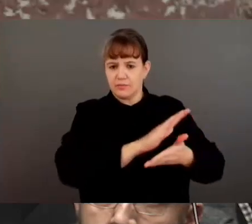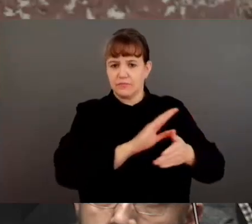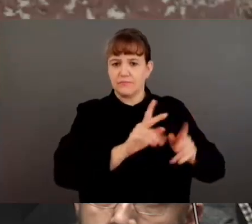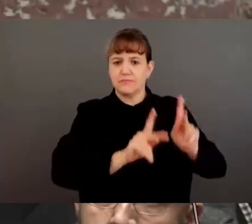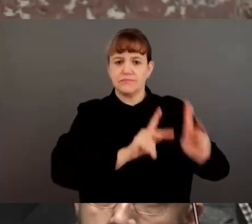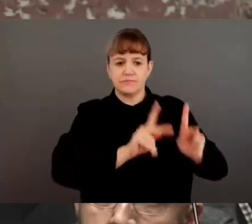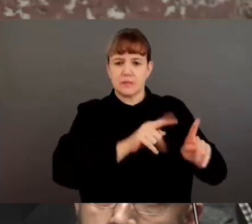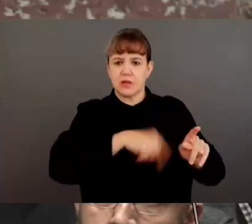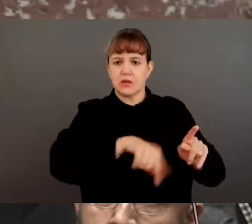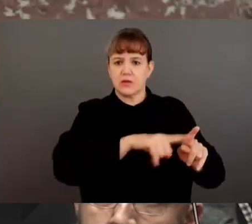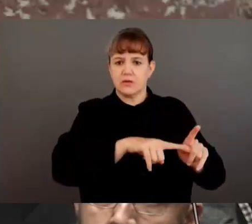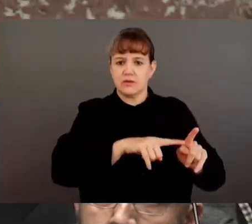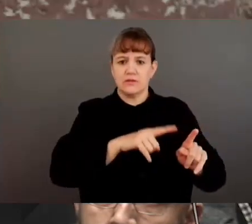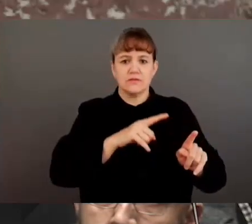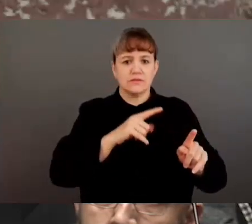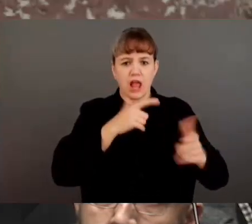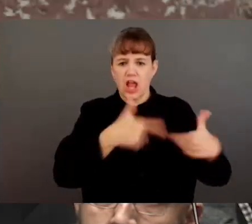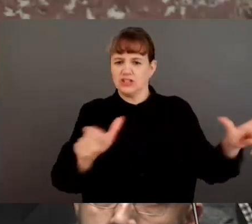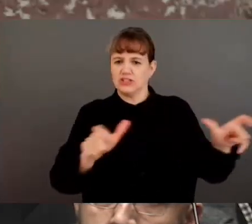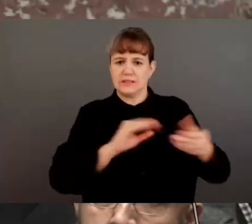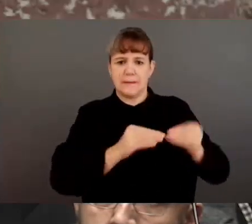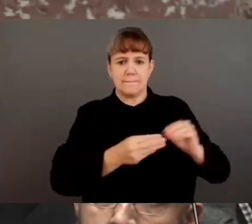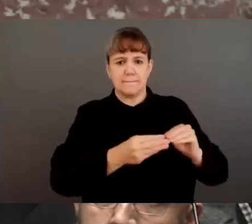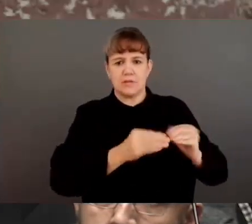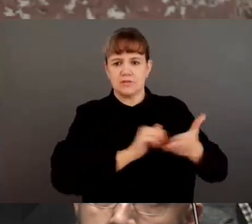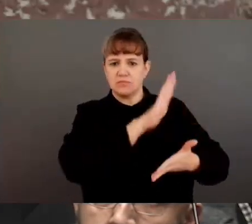Members, please let her finish.